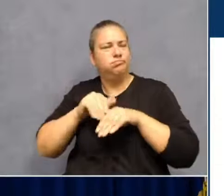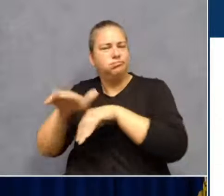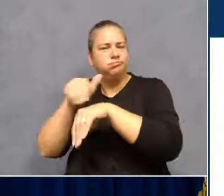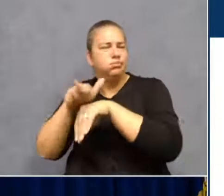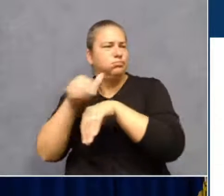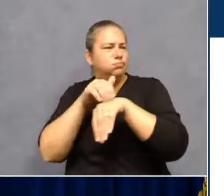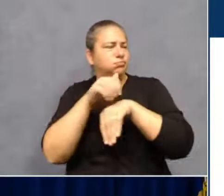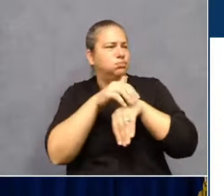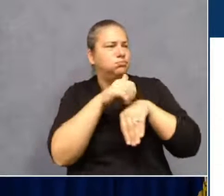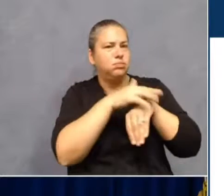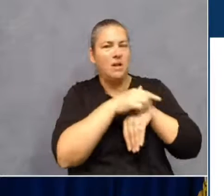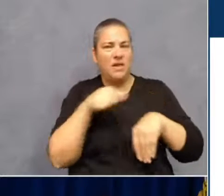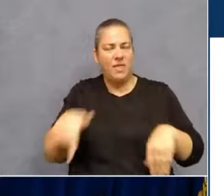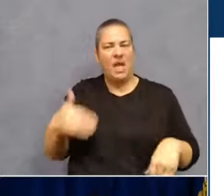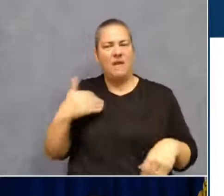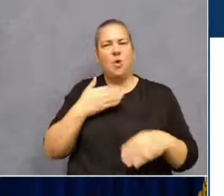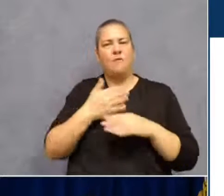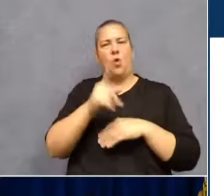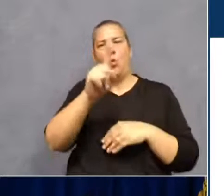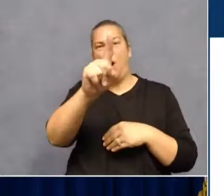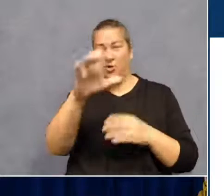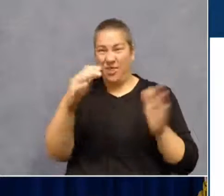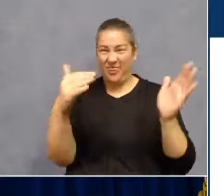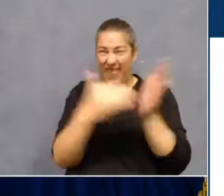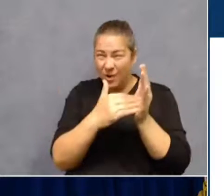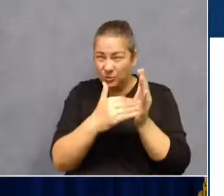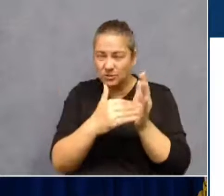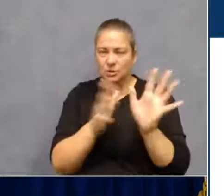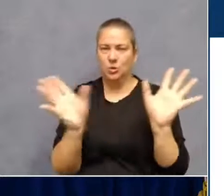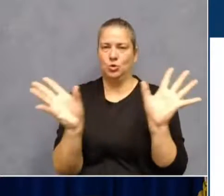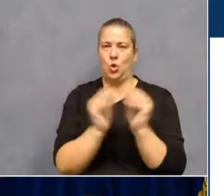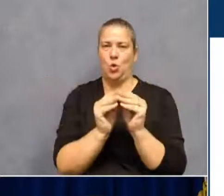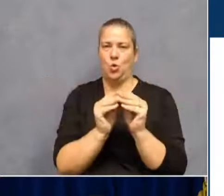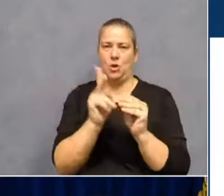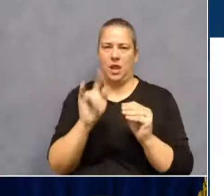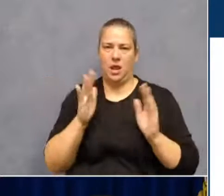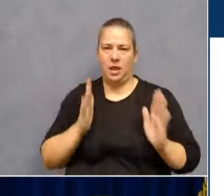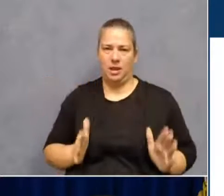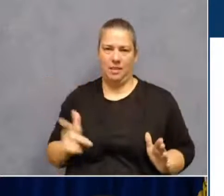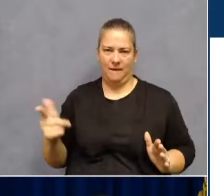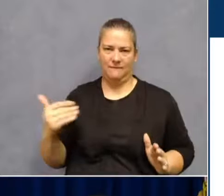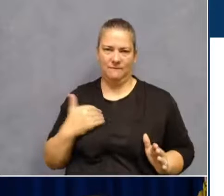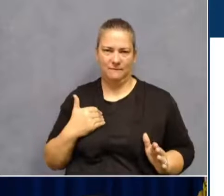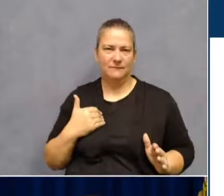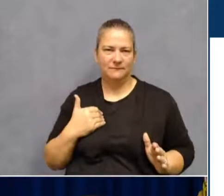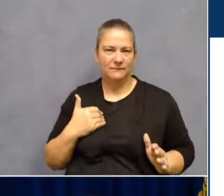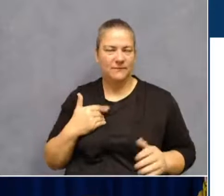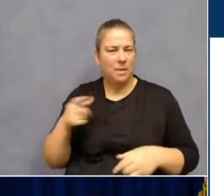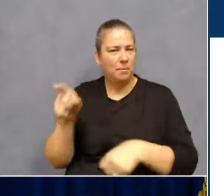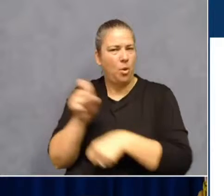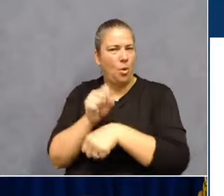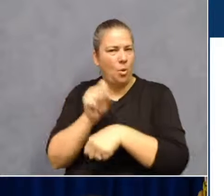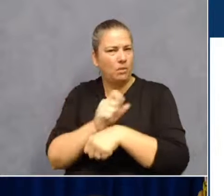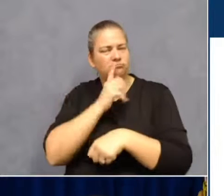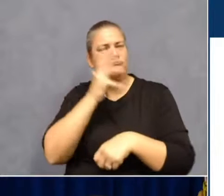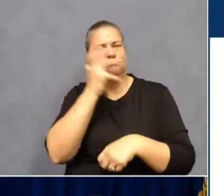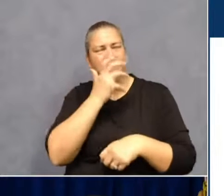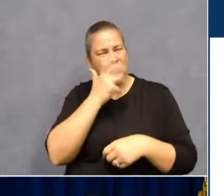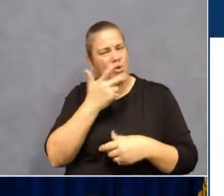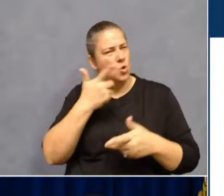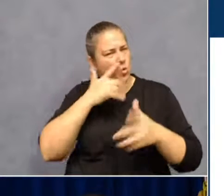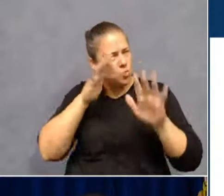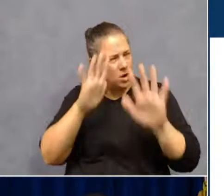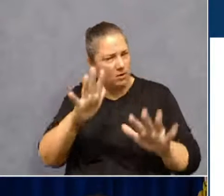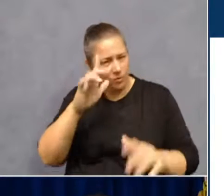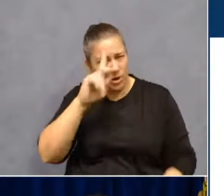100,000 Kentuckians. Good things are going on in this Commonwealth. Companies that are going to be poised for amazing growth, millions of dollars